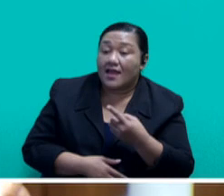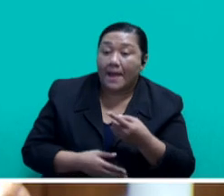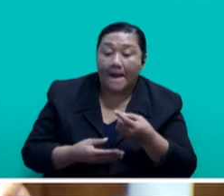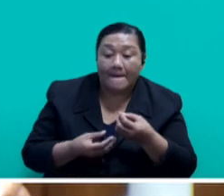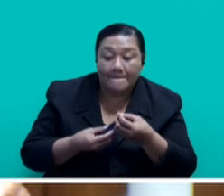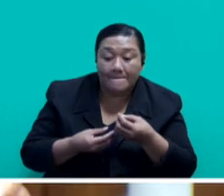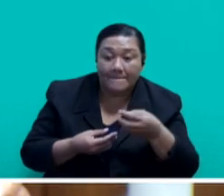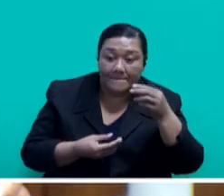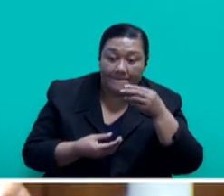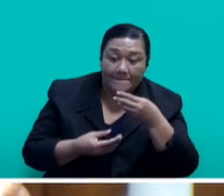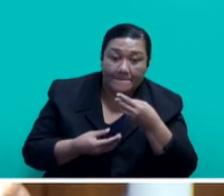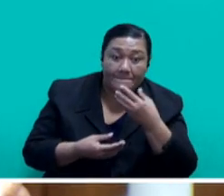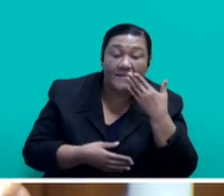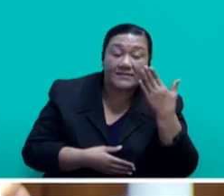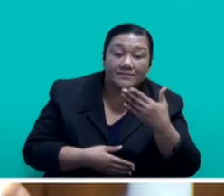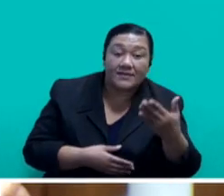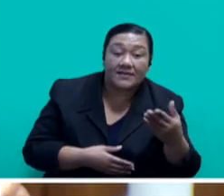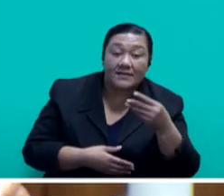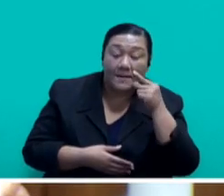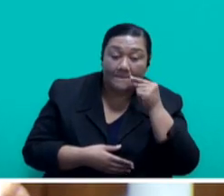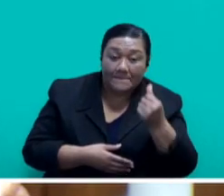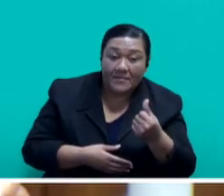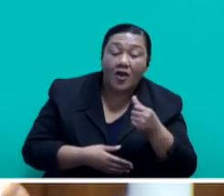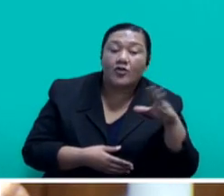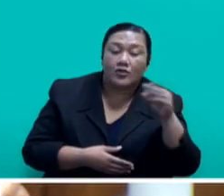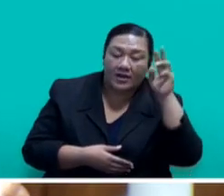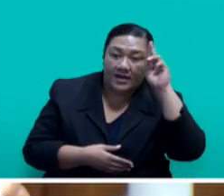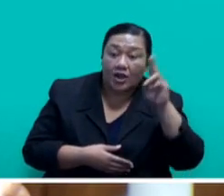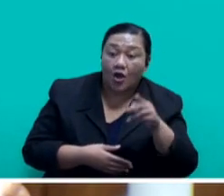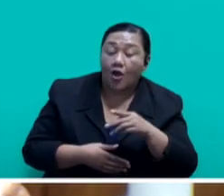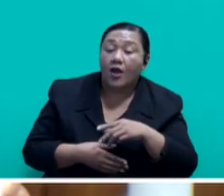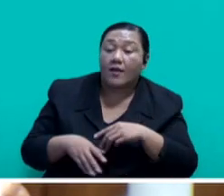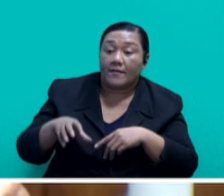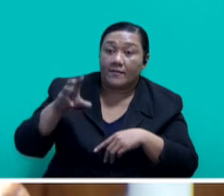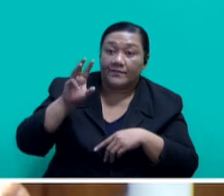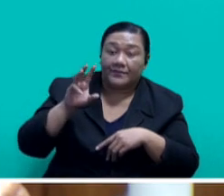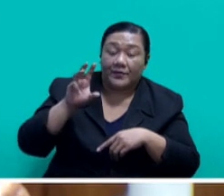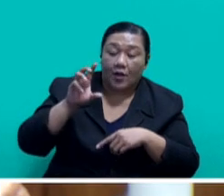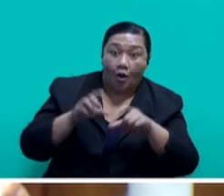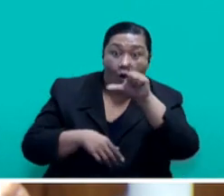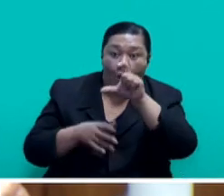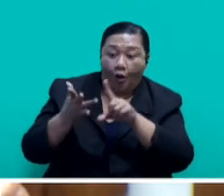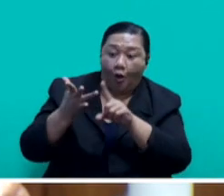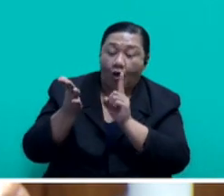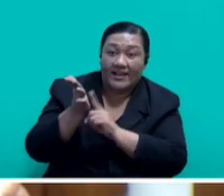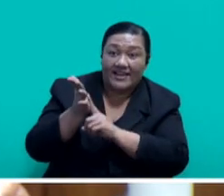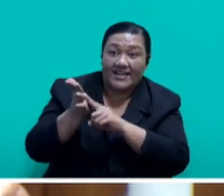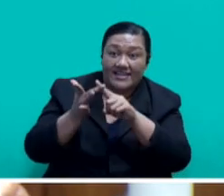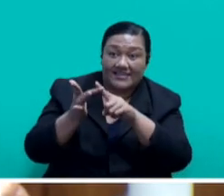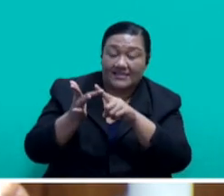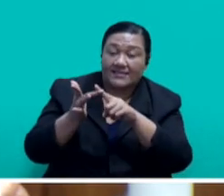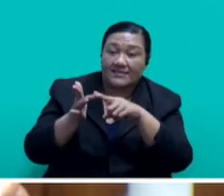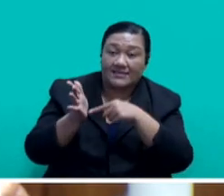quote, "The coalition government is defined by three words: freedom, unity, and